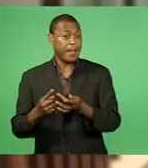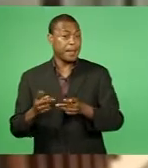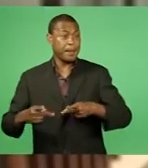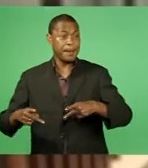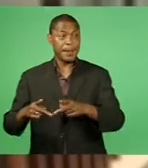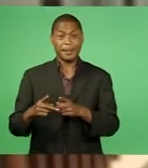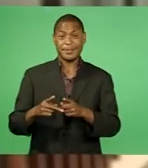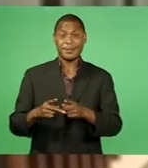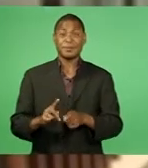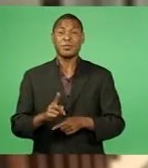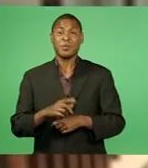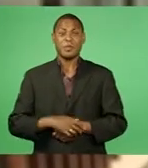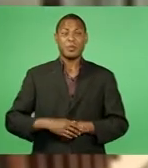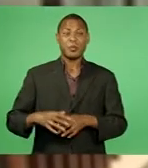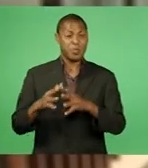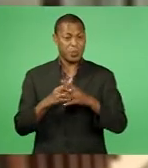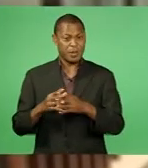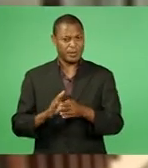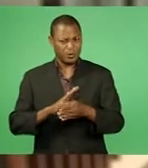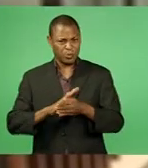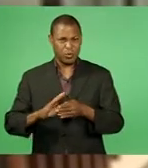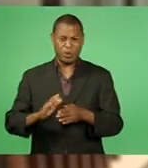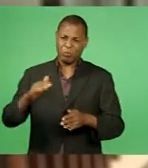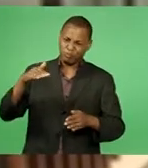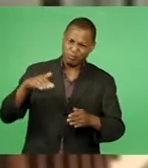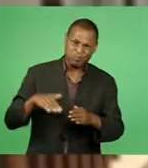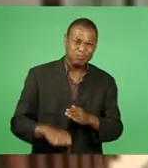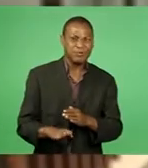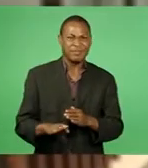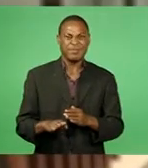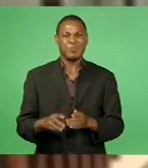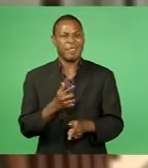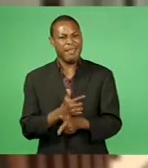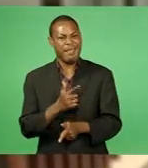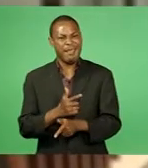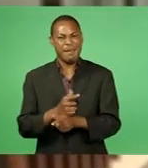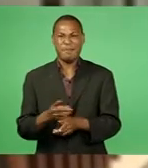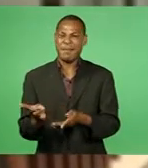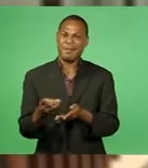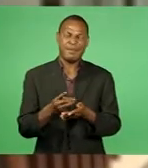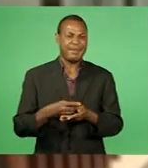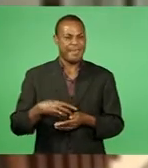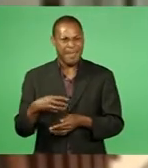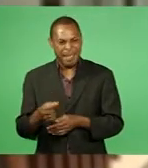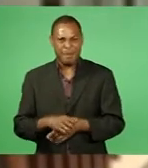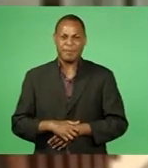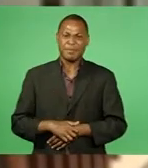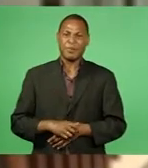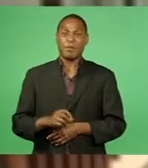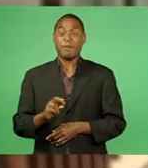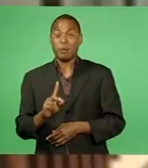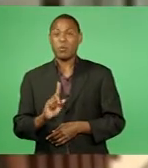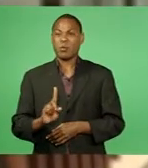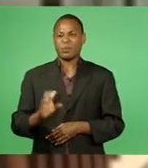dollar maintained its biggest loss in 10 days after disappointing labor market data lowered the prospect for the country's speedy recovery from